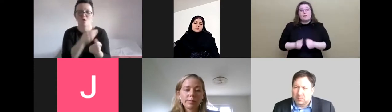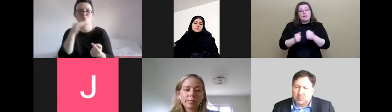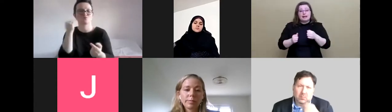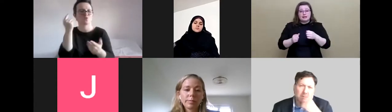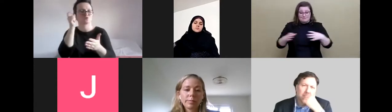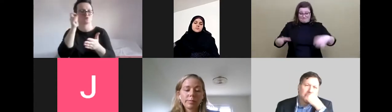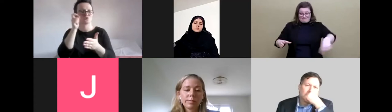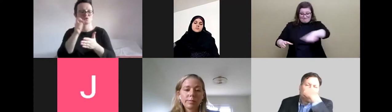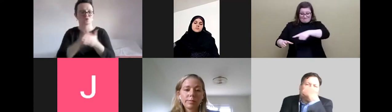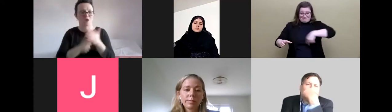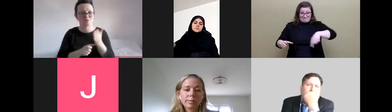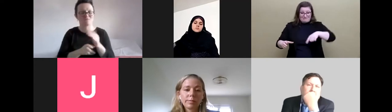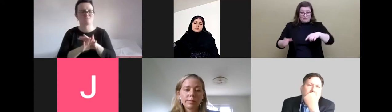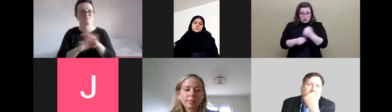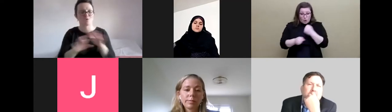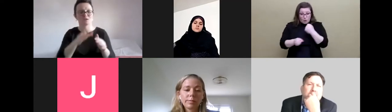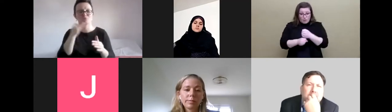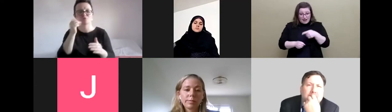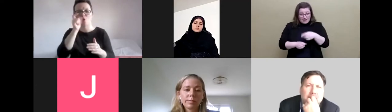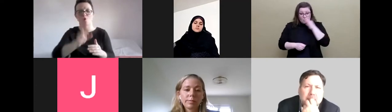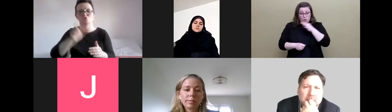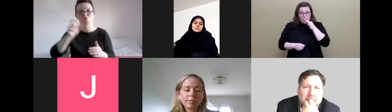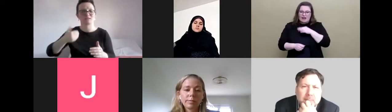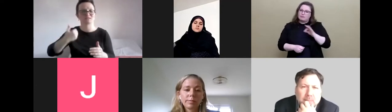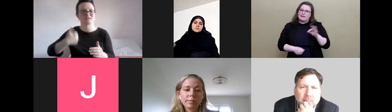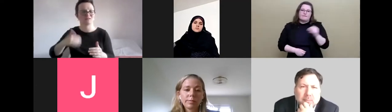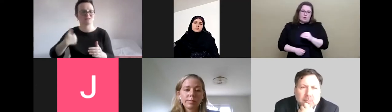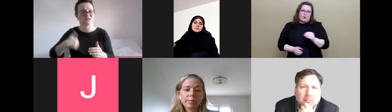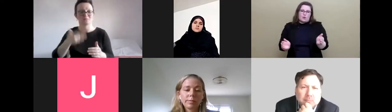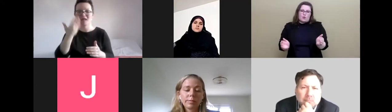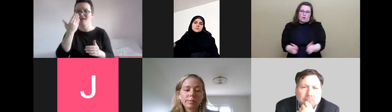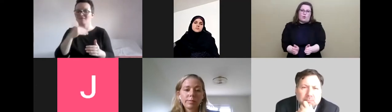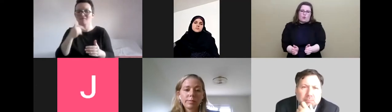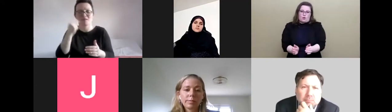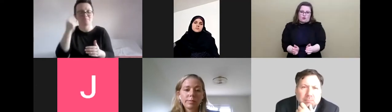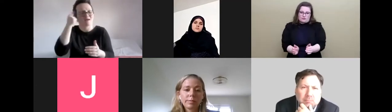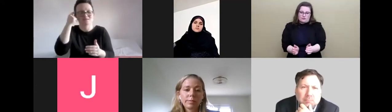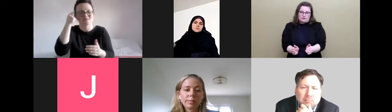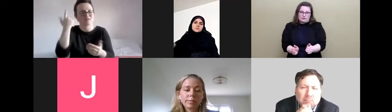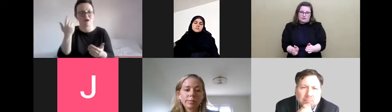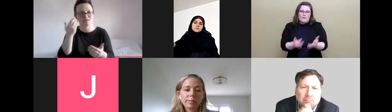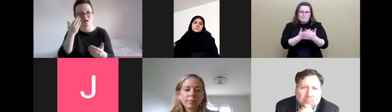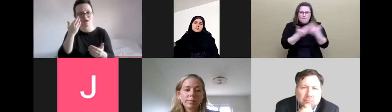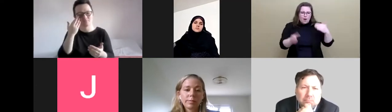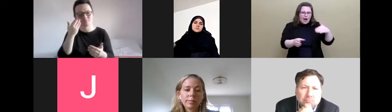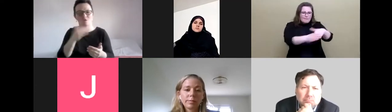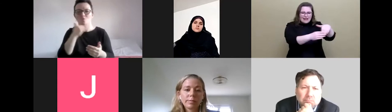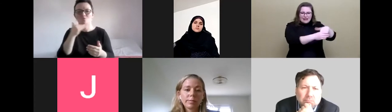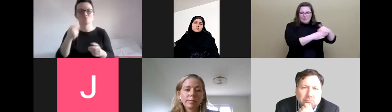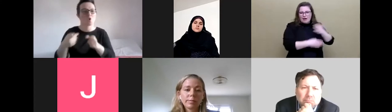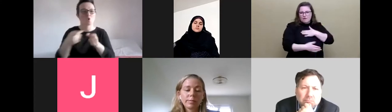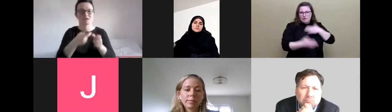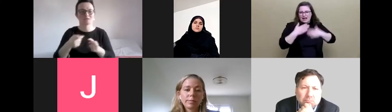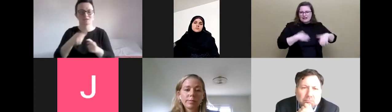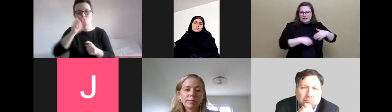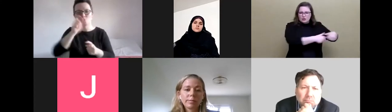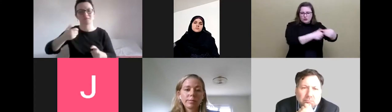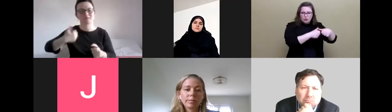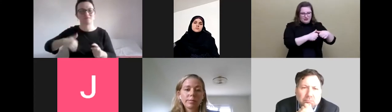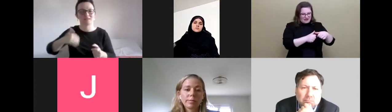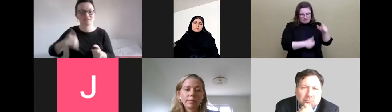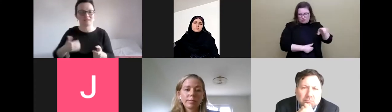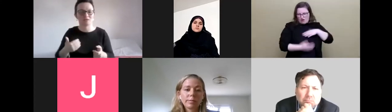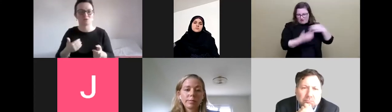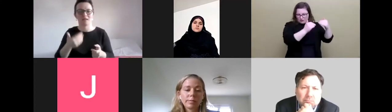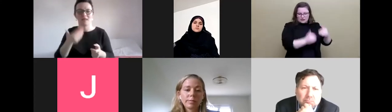very narrow. And many members of this movement, many persons with disabilities do not have